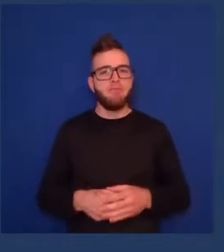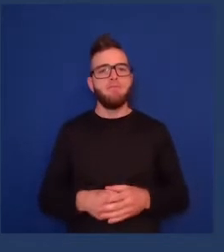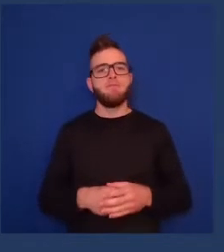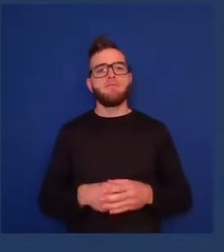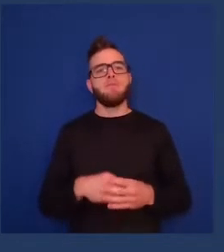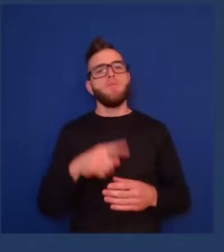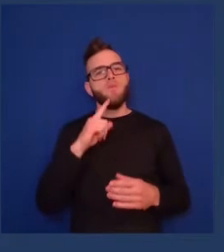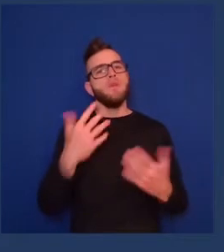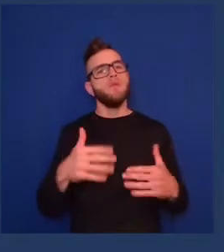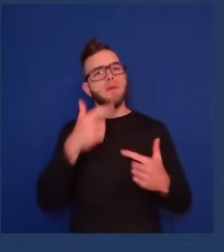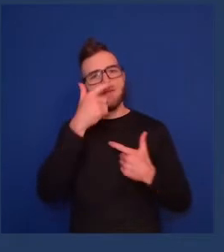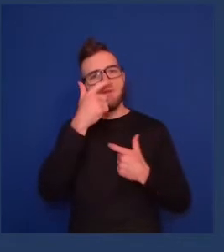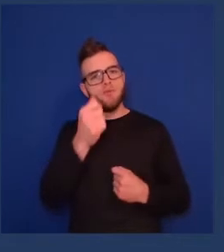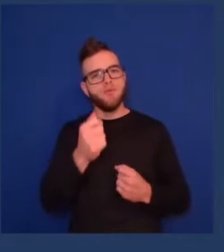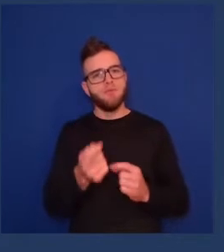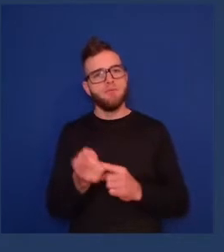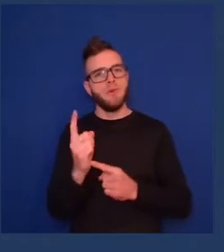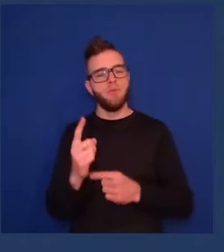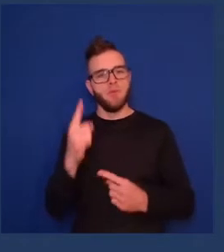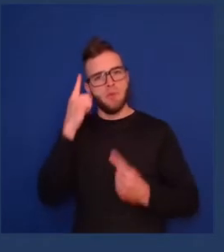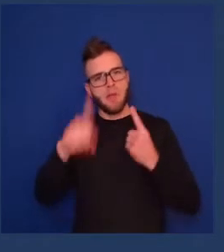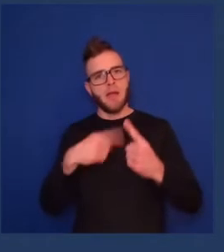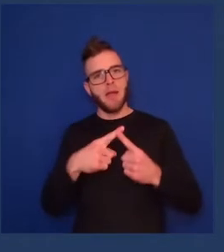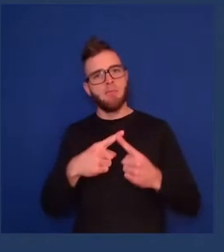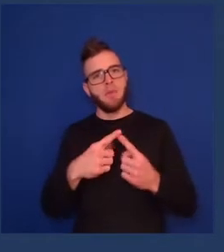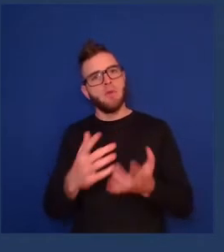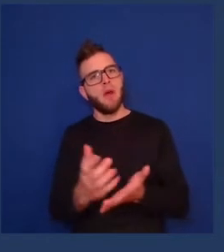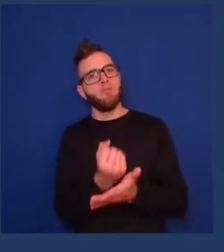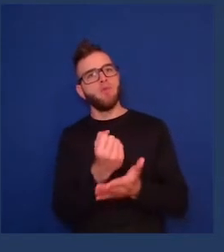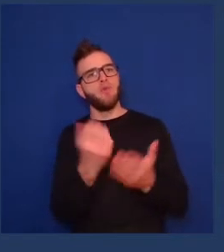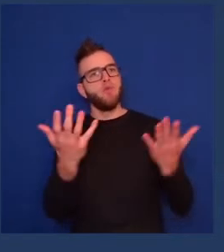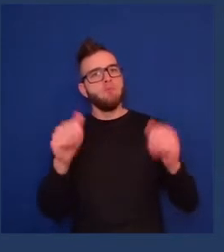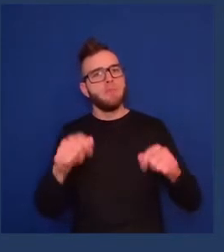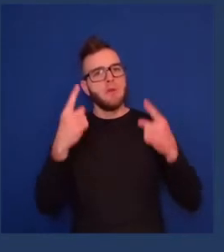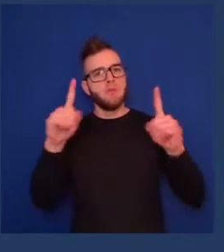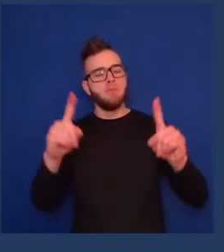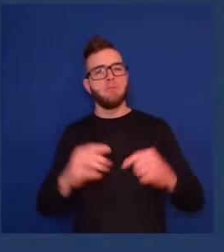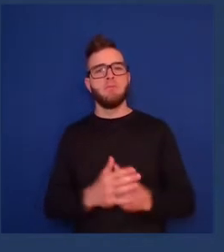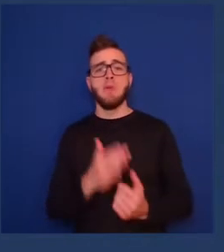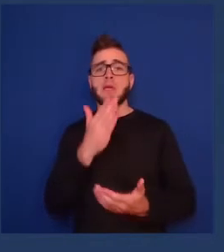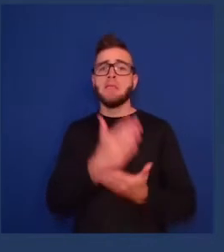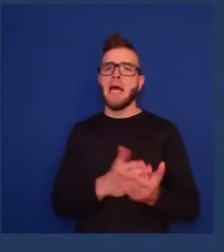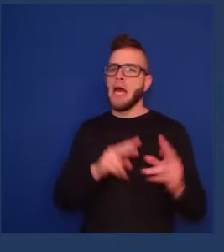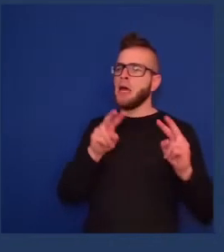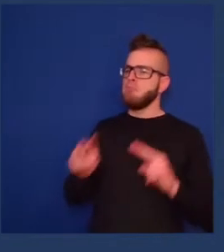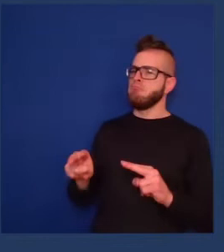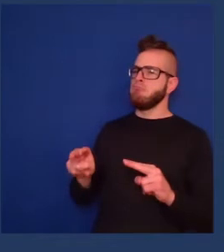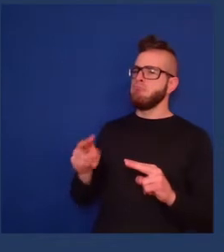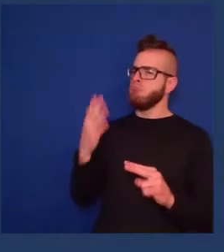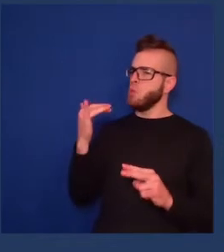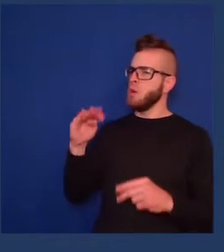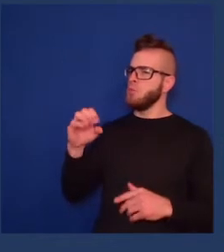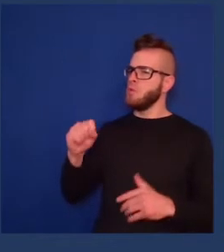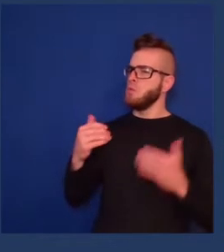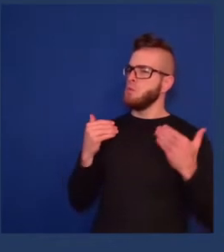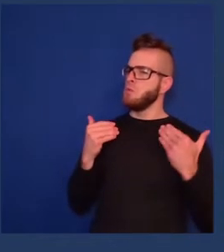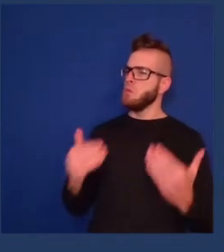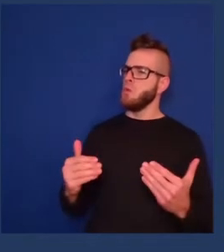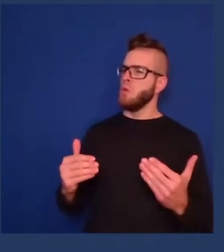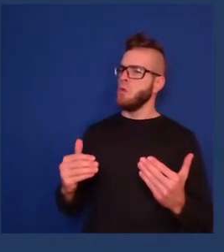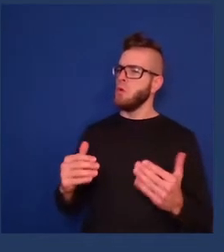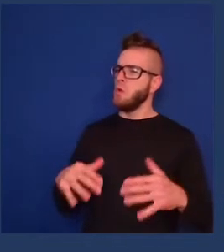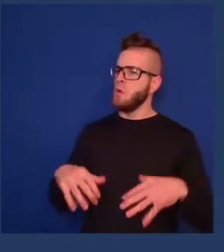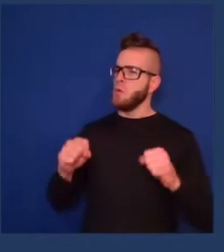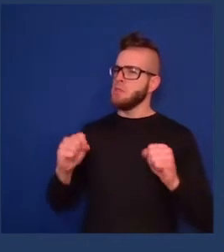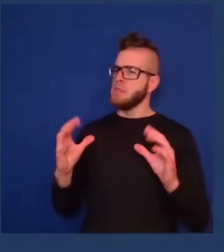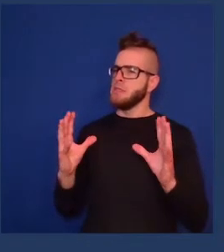internal one. And I think it's a really interesting moment to think about what we do have the opportunity to accomplish. It might be easy to